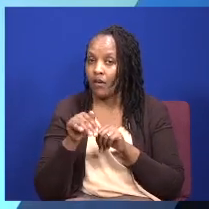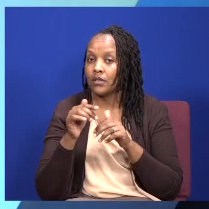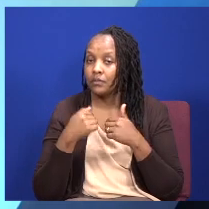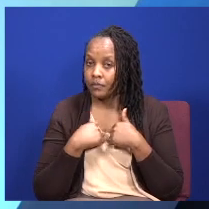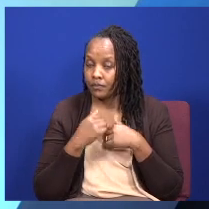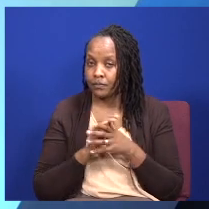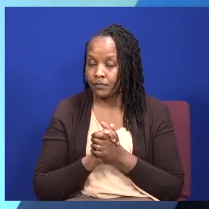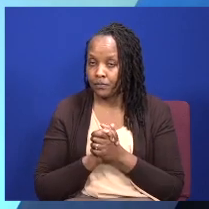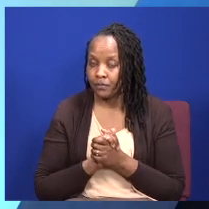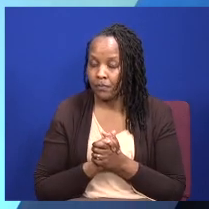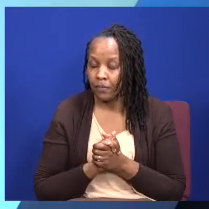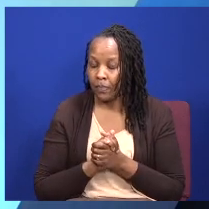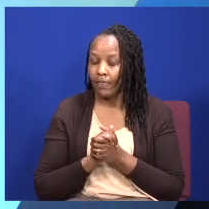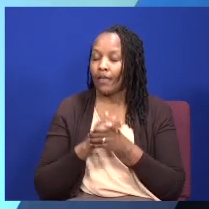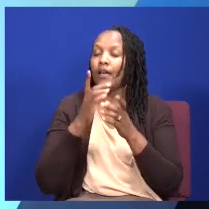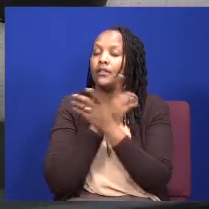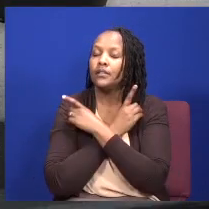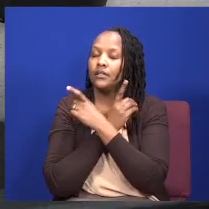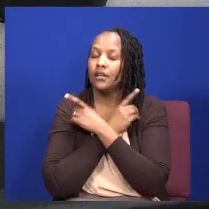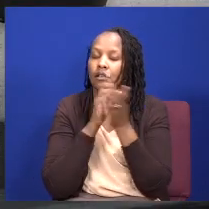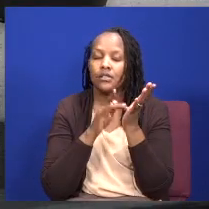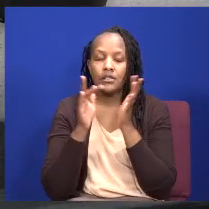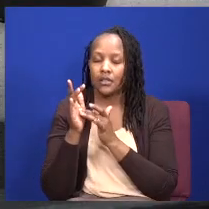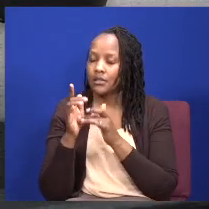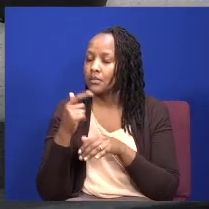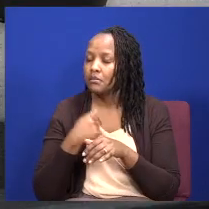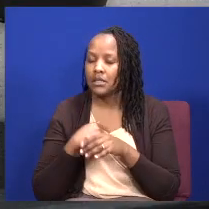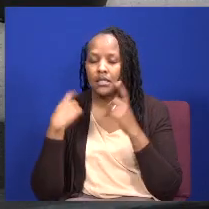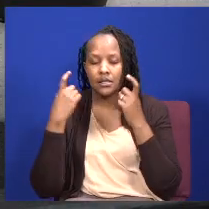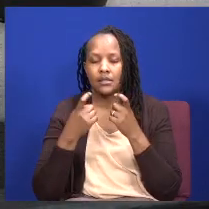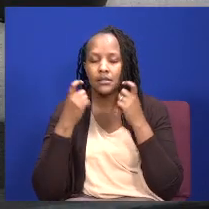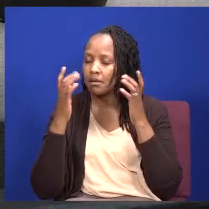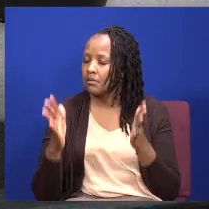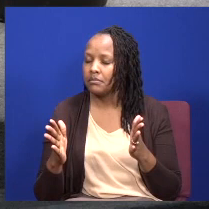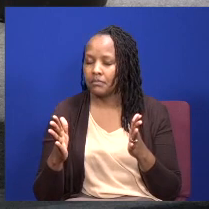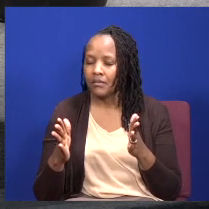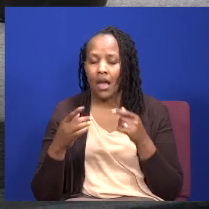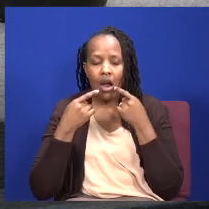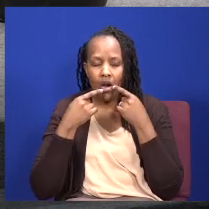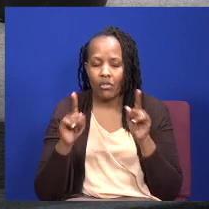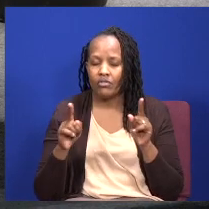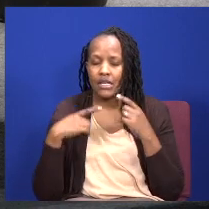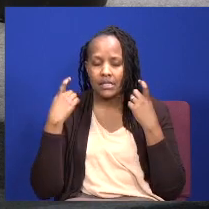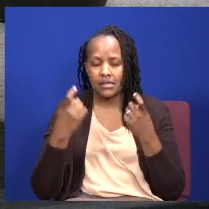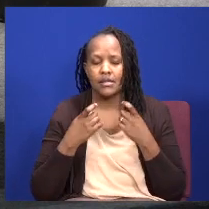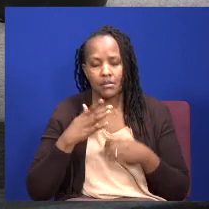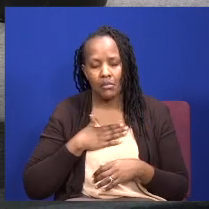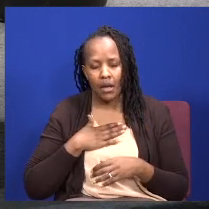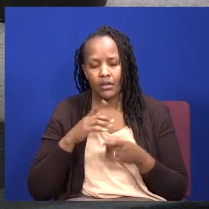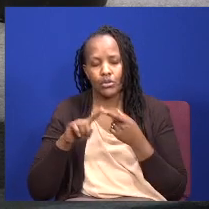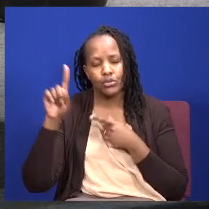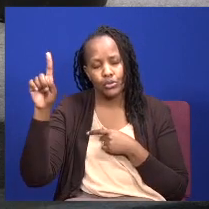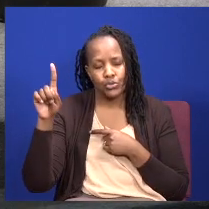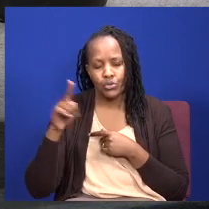pray. Dear Jesus, I am a sinner. I confess my sins to you and ask you to